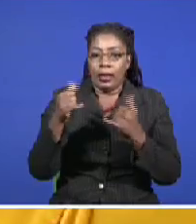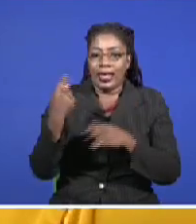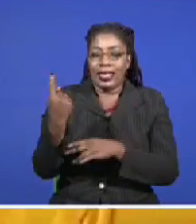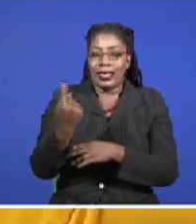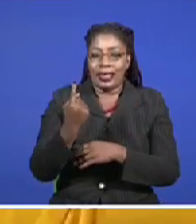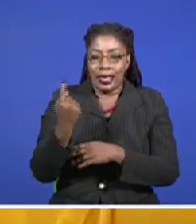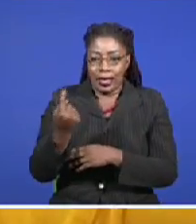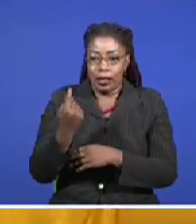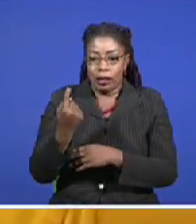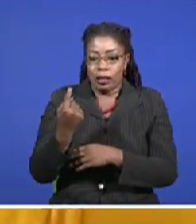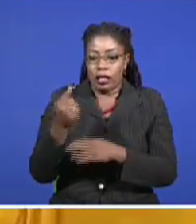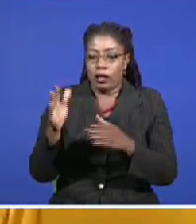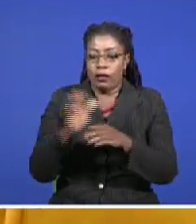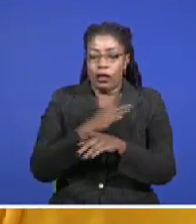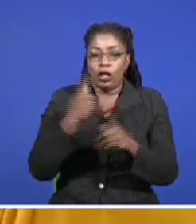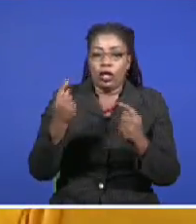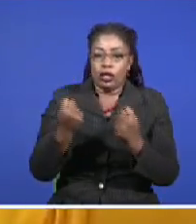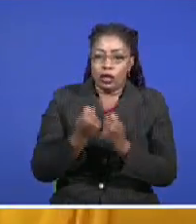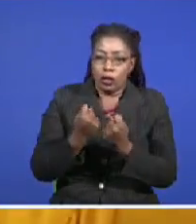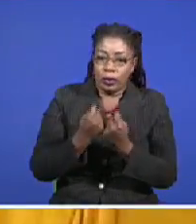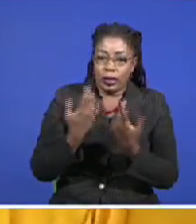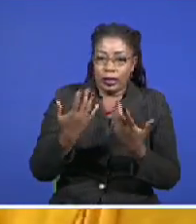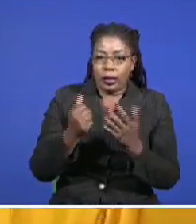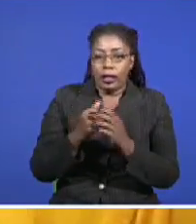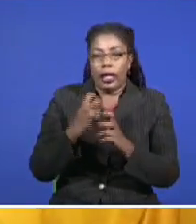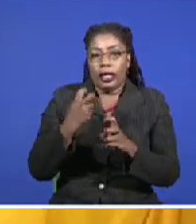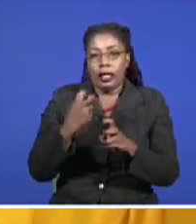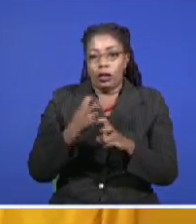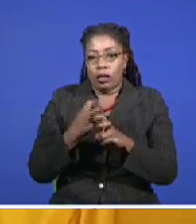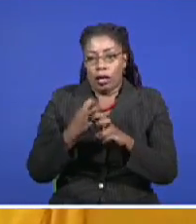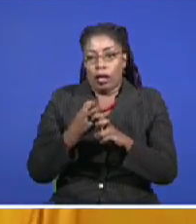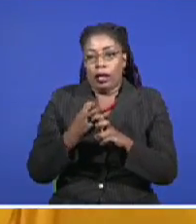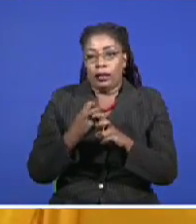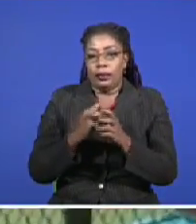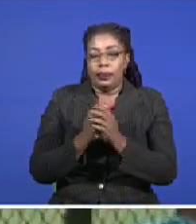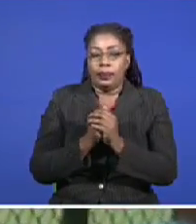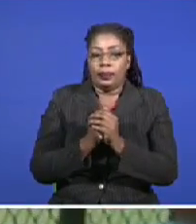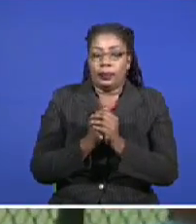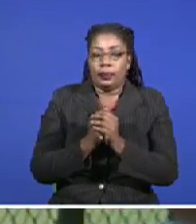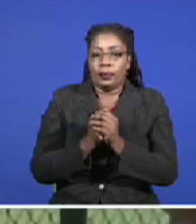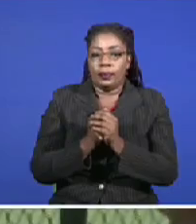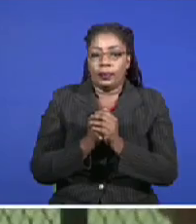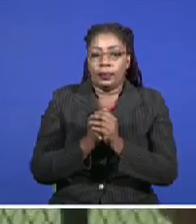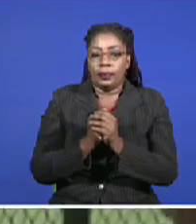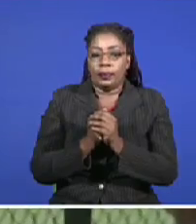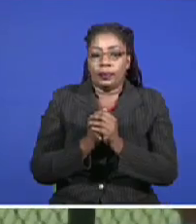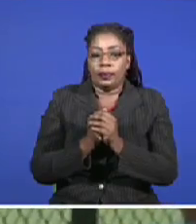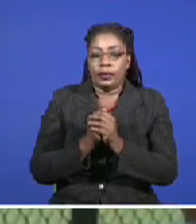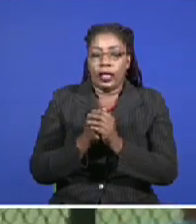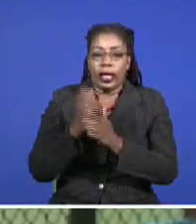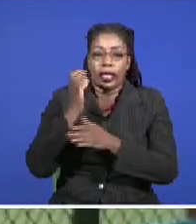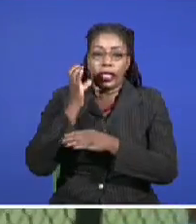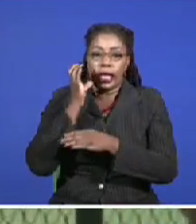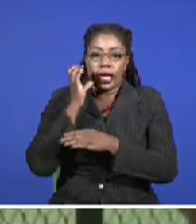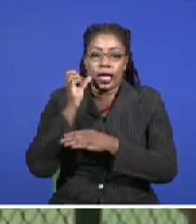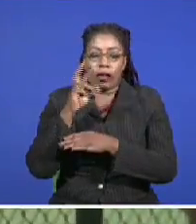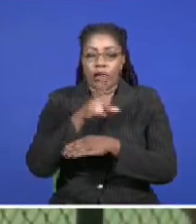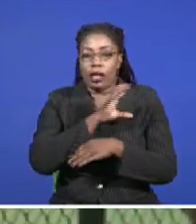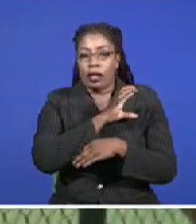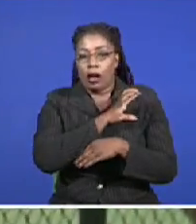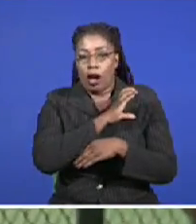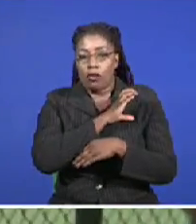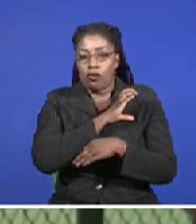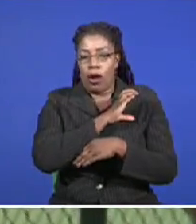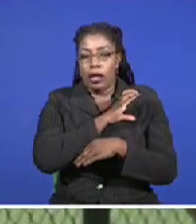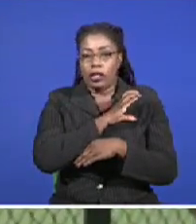singles matches this whole tournament, it was a bit tough to get in the rhythm. Kerry Cartwright took to the court next, and she got